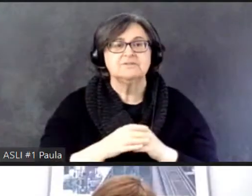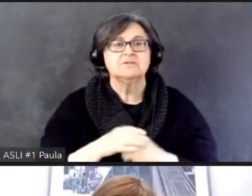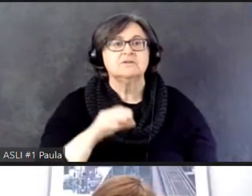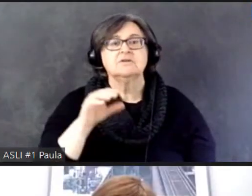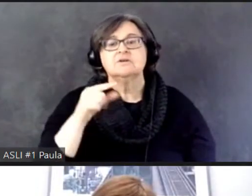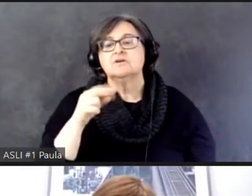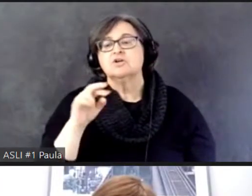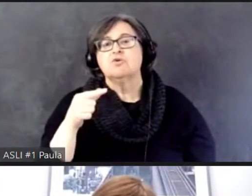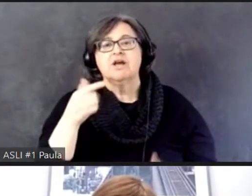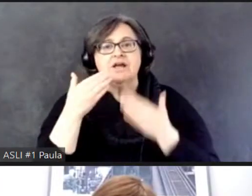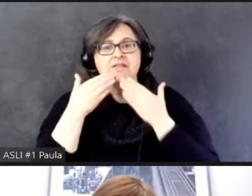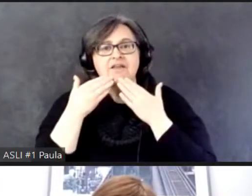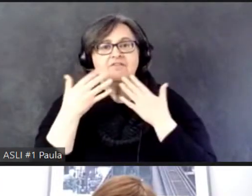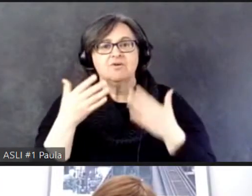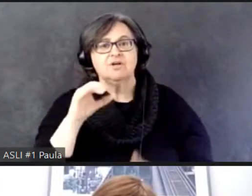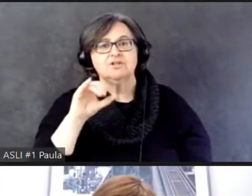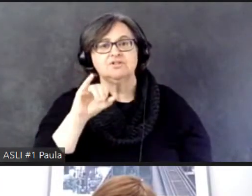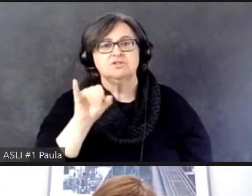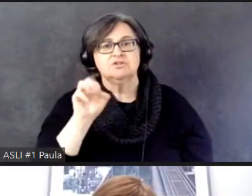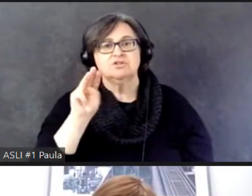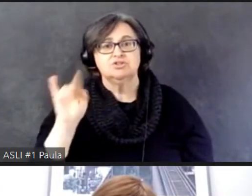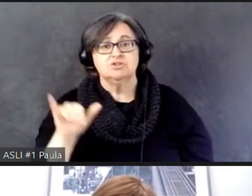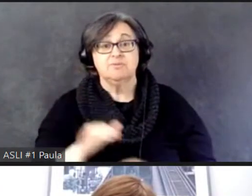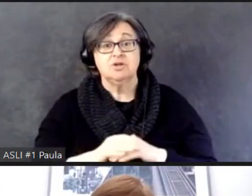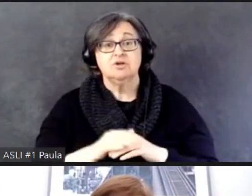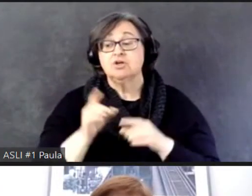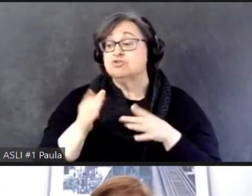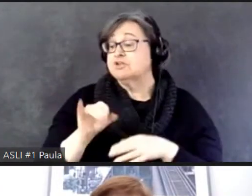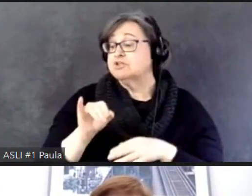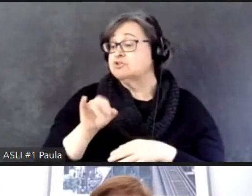Jeremy. Director Irvine, any questions?